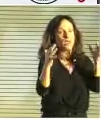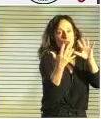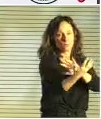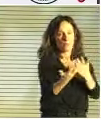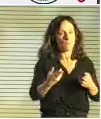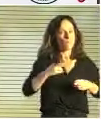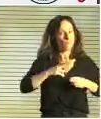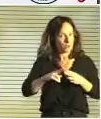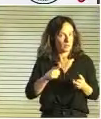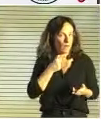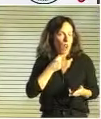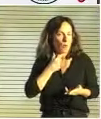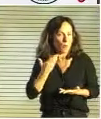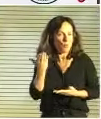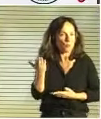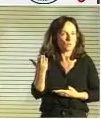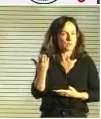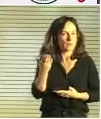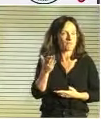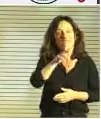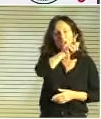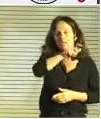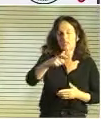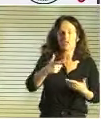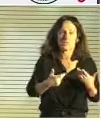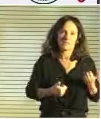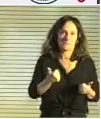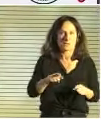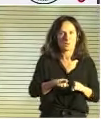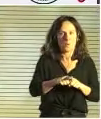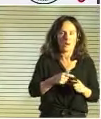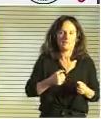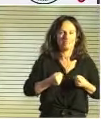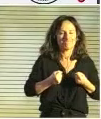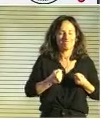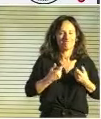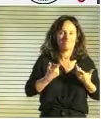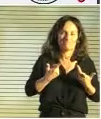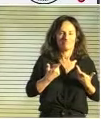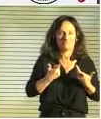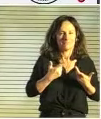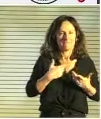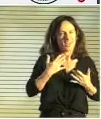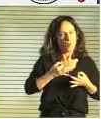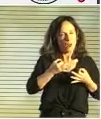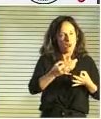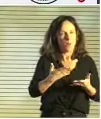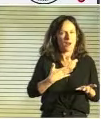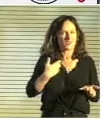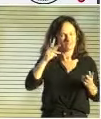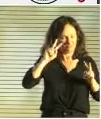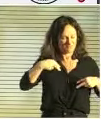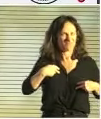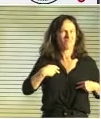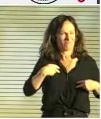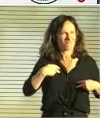more resistant, and they want to know that they're ready for this change. And I think this is important, that everybody in